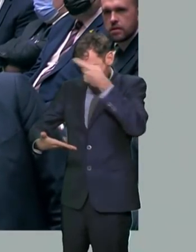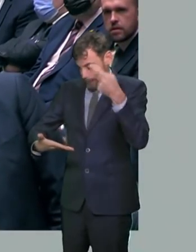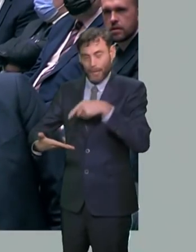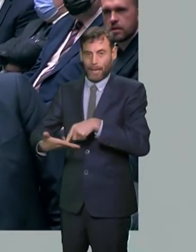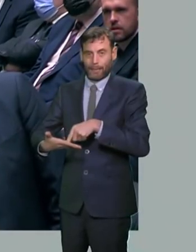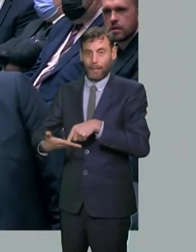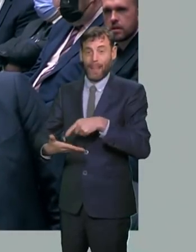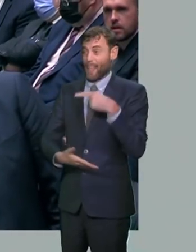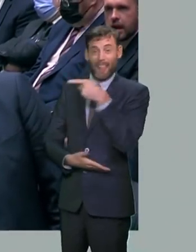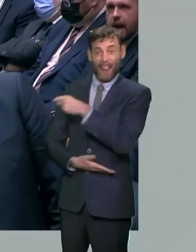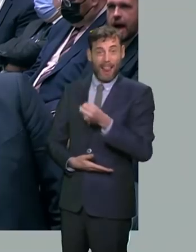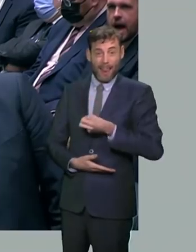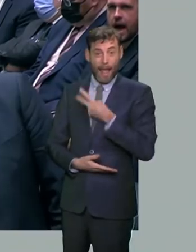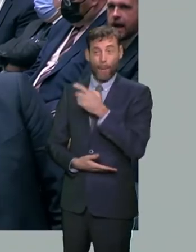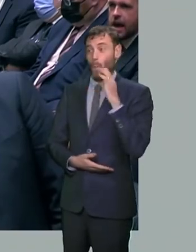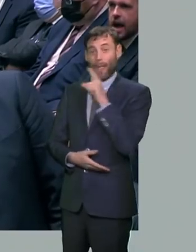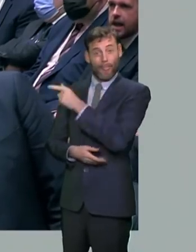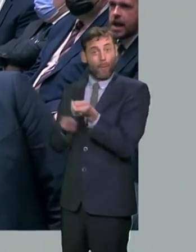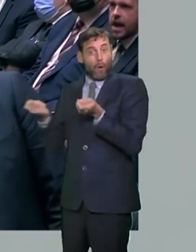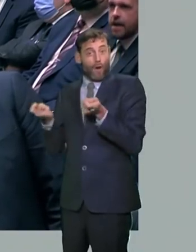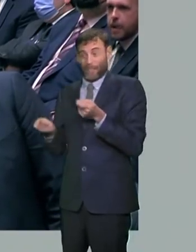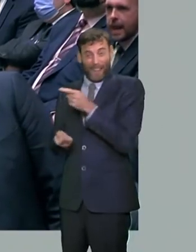guts to fix this in all their time in office.